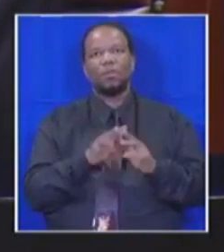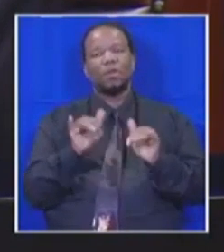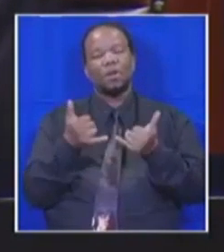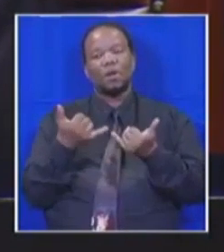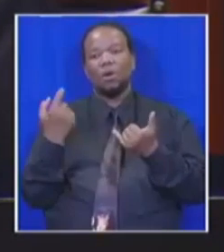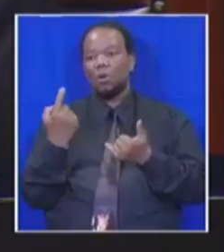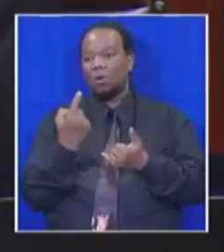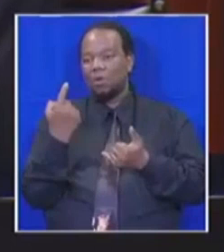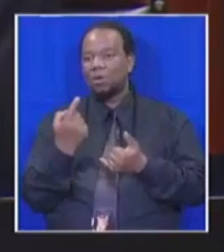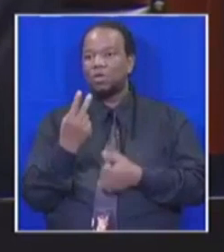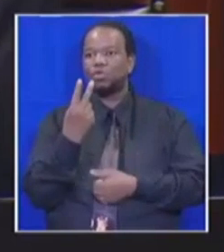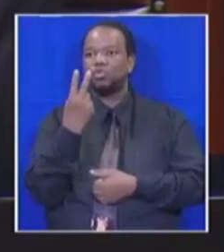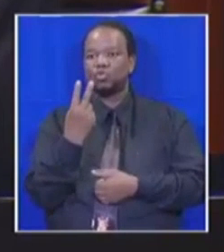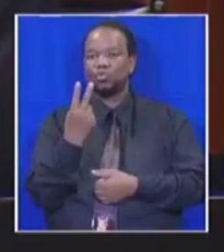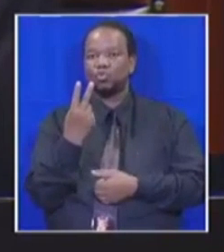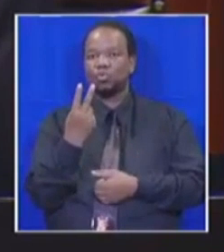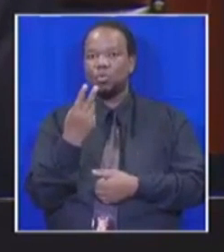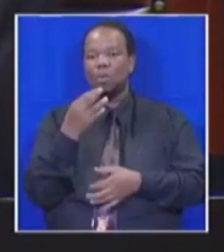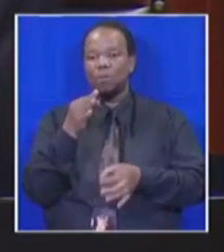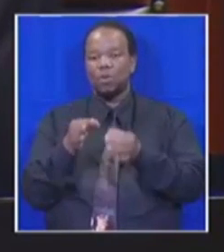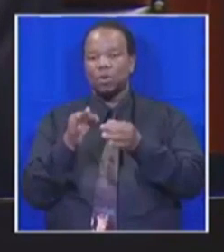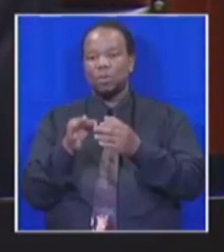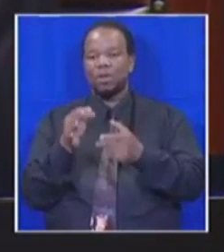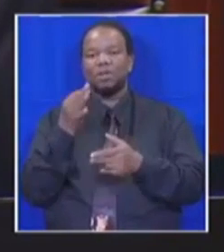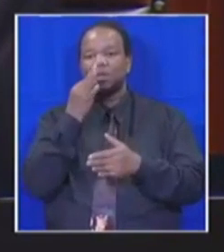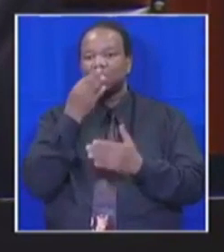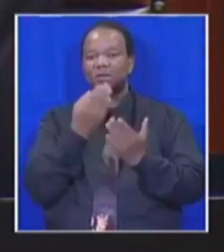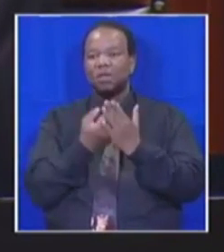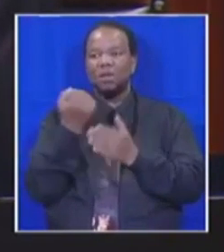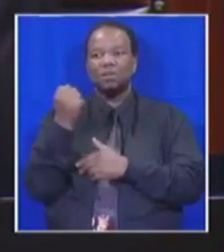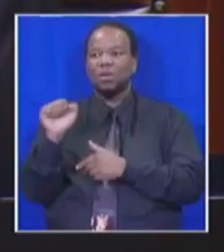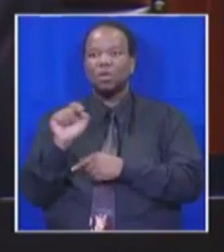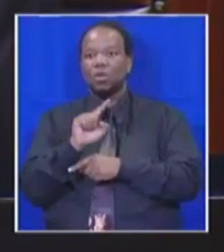parties objected to the motion, not 5.